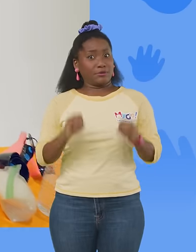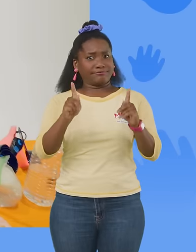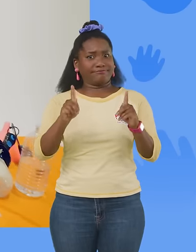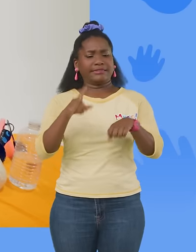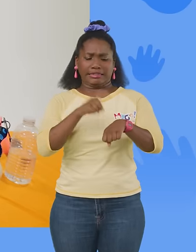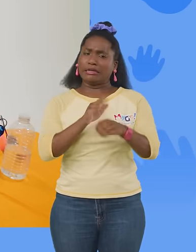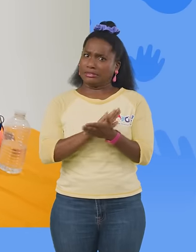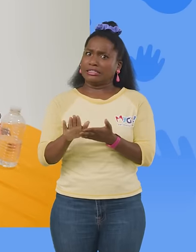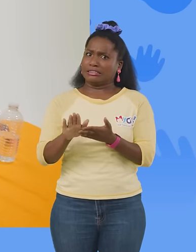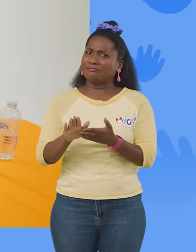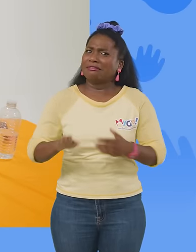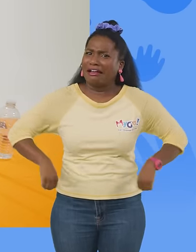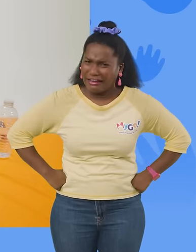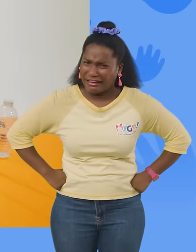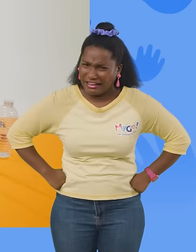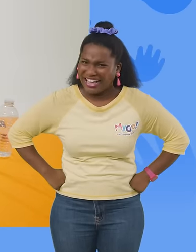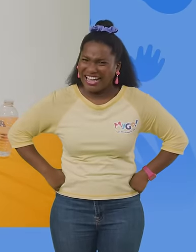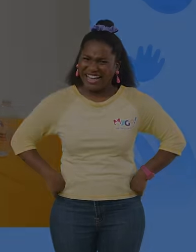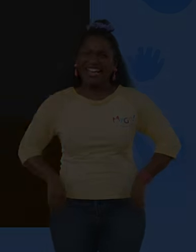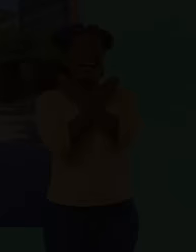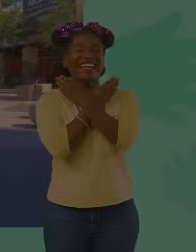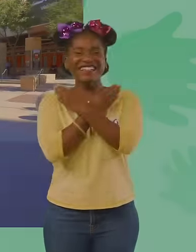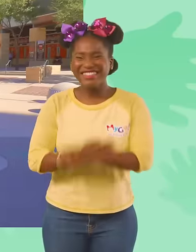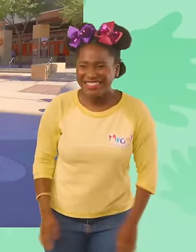Okay, I'm gonna clean up now.